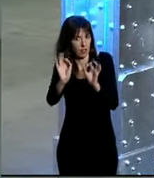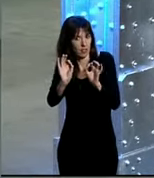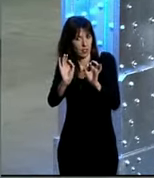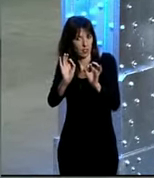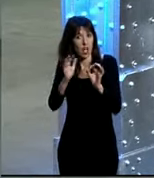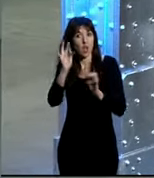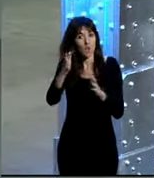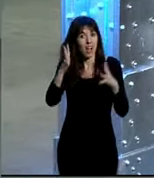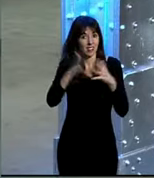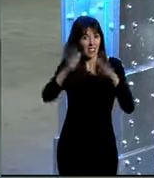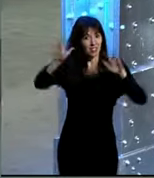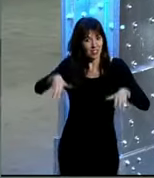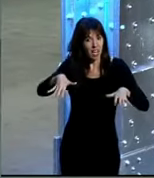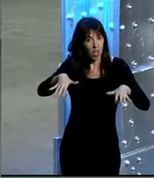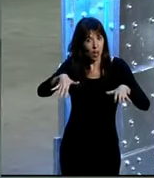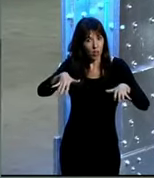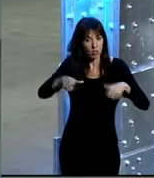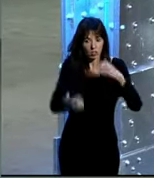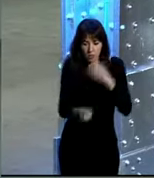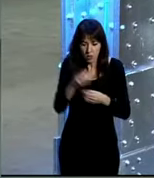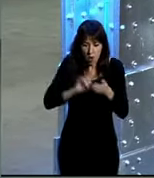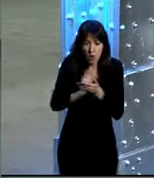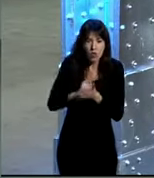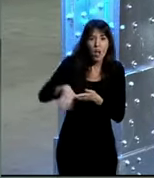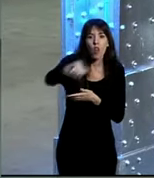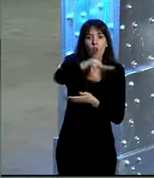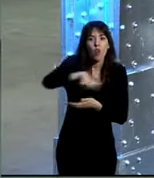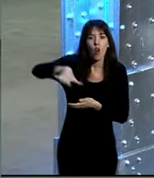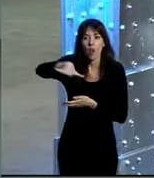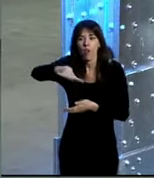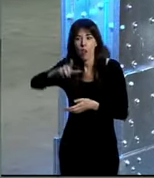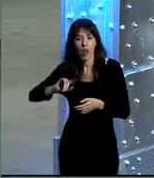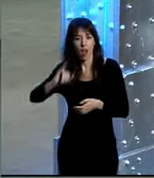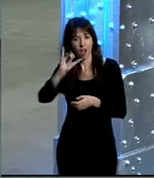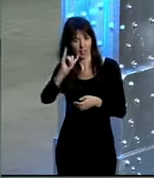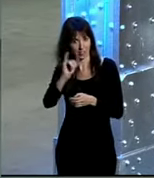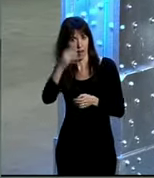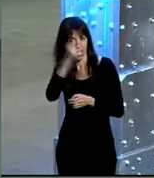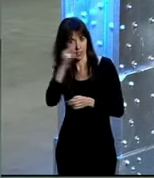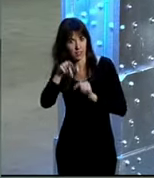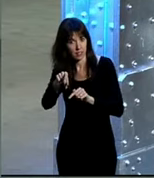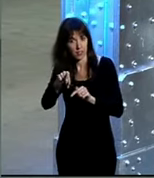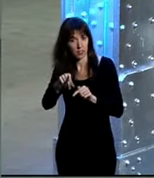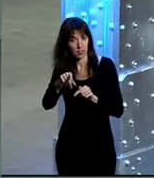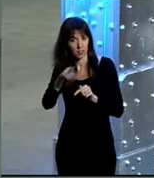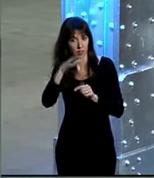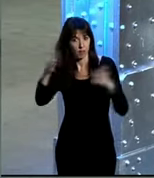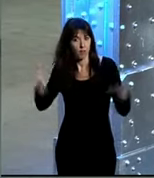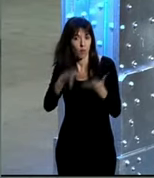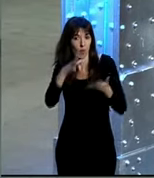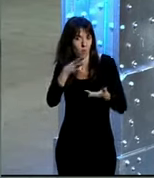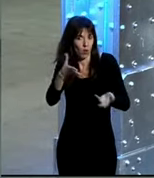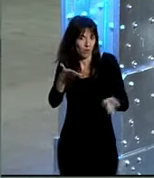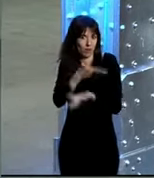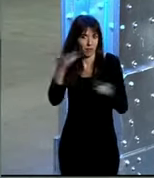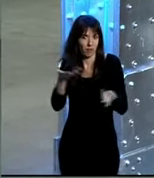the costumes they used in the TV series, and even the government of Castilla y León, a part here in Spain, they fostered a tour